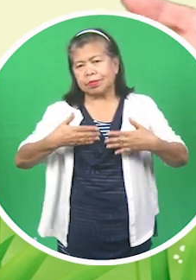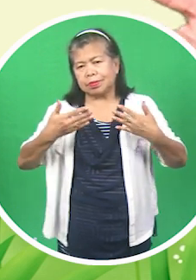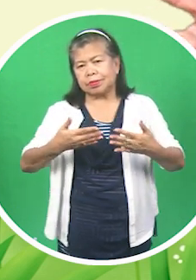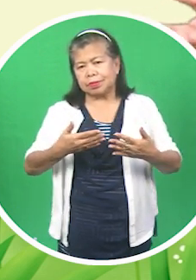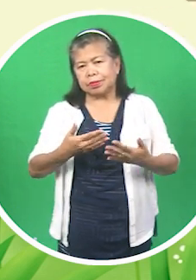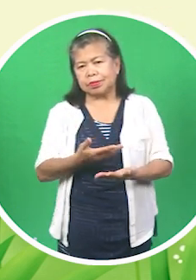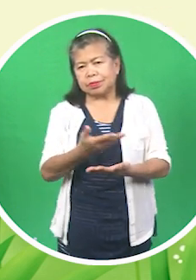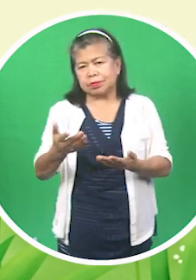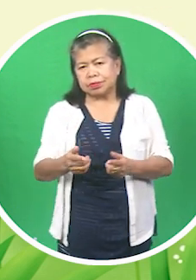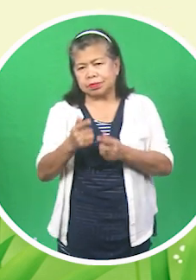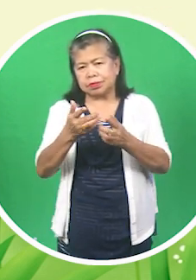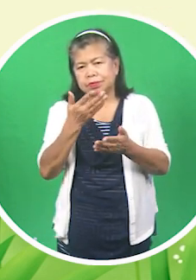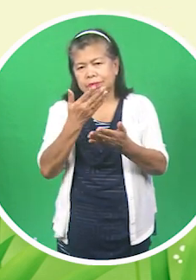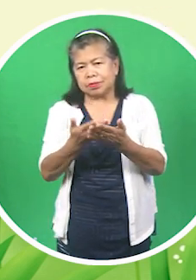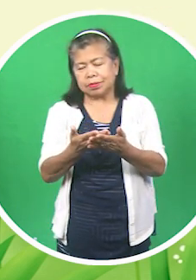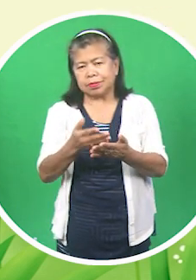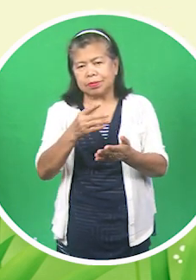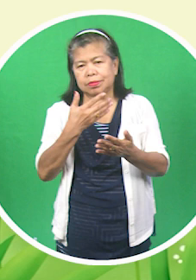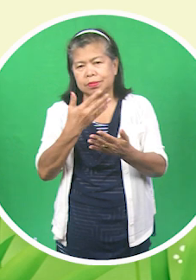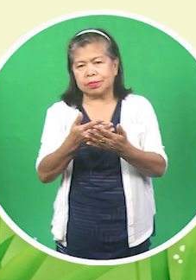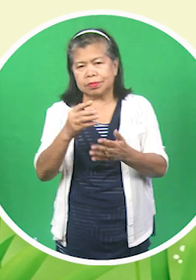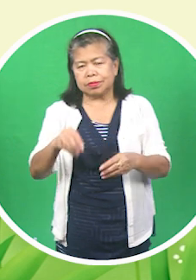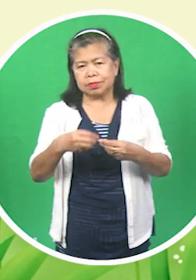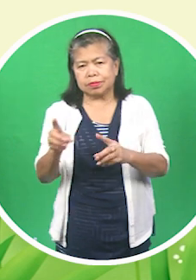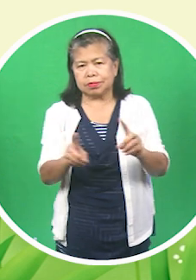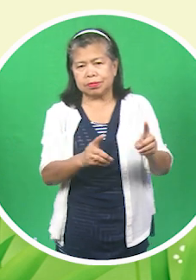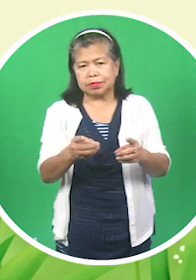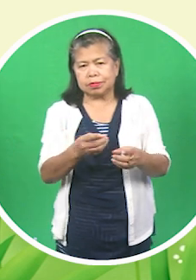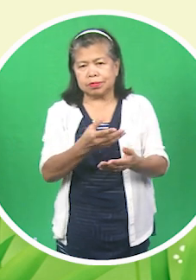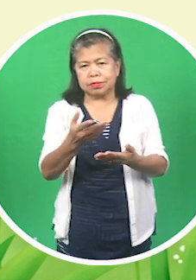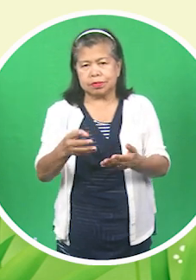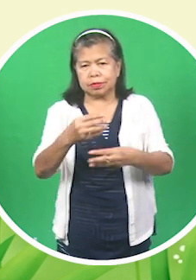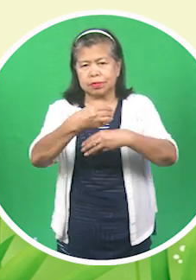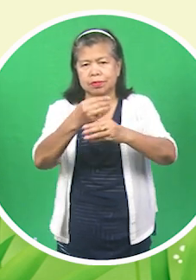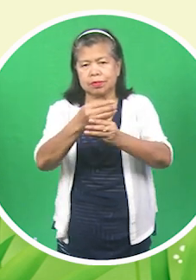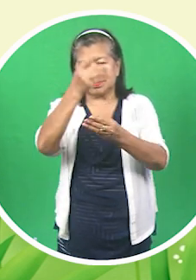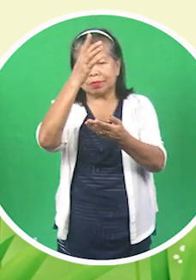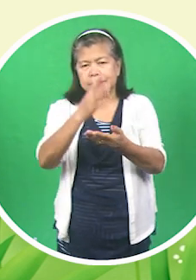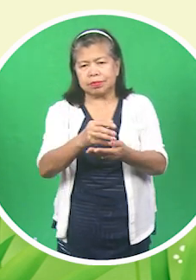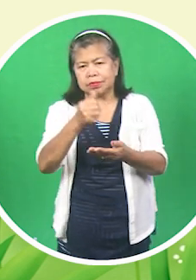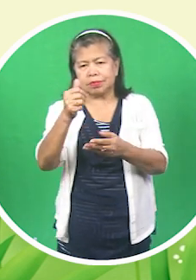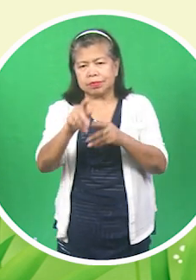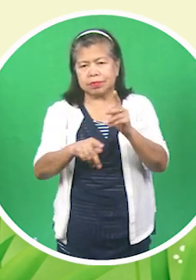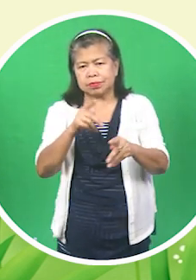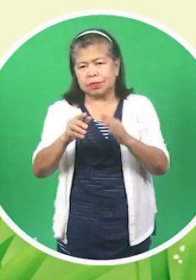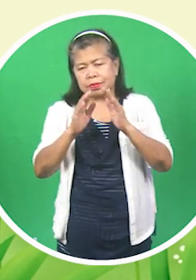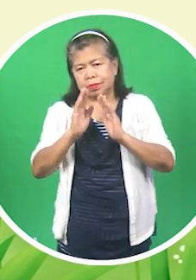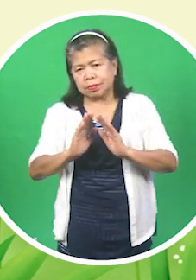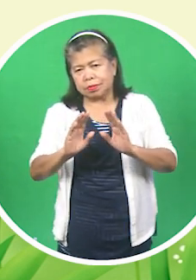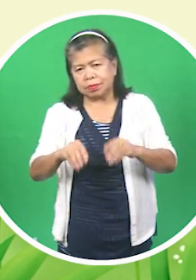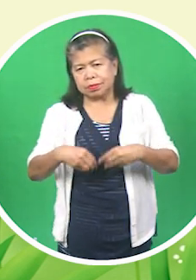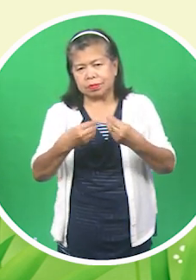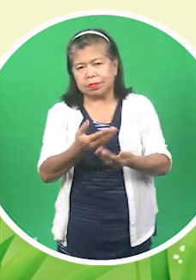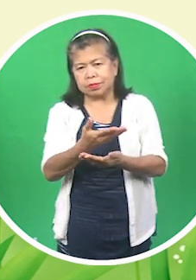people happy, and we also feel good. And when we choose to do wrong, we make God and other people